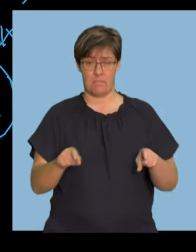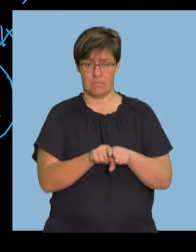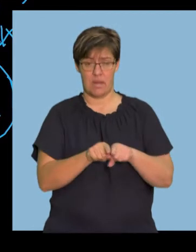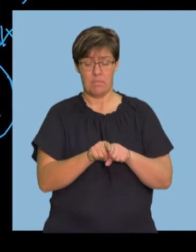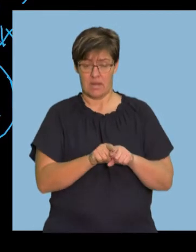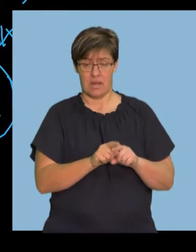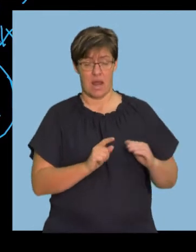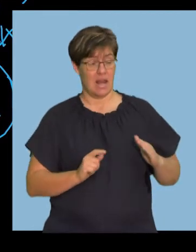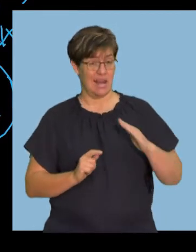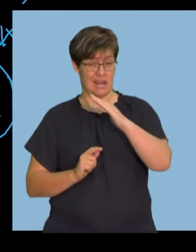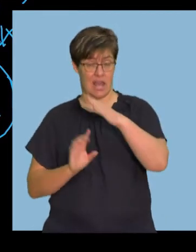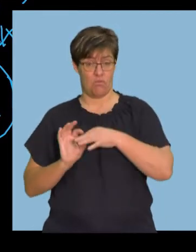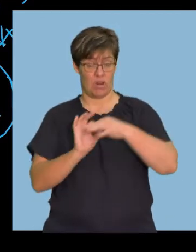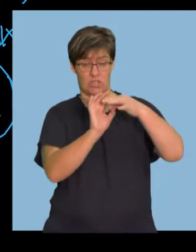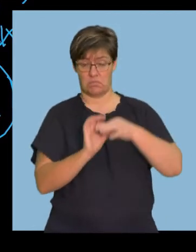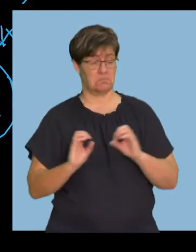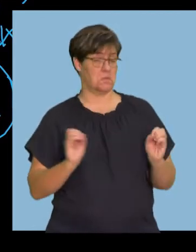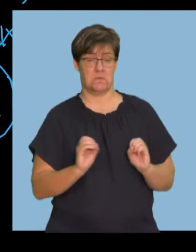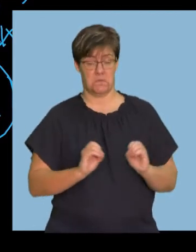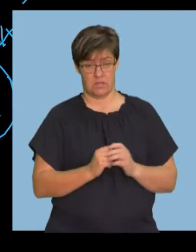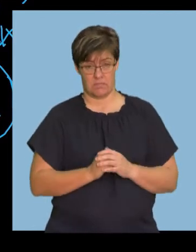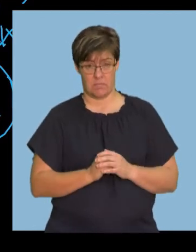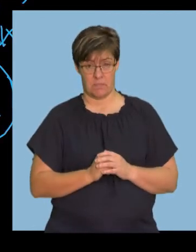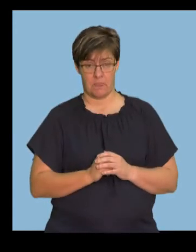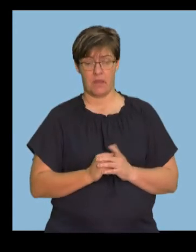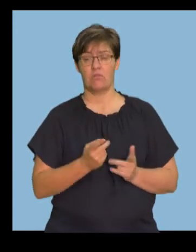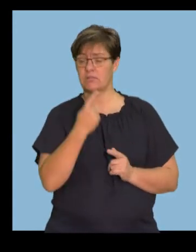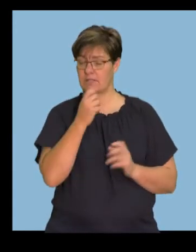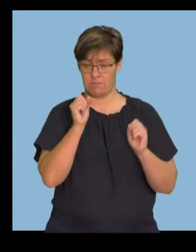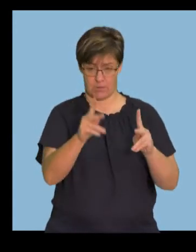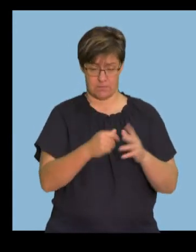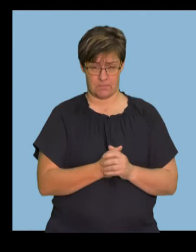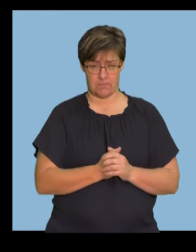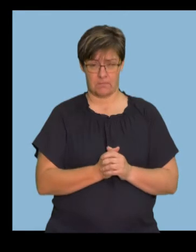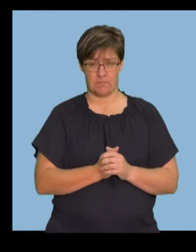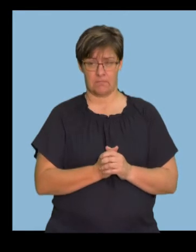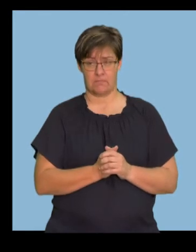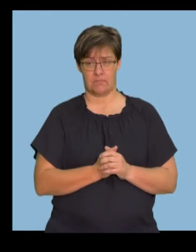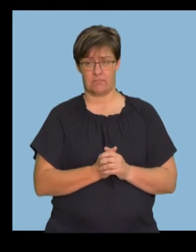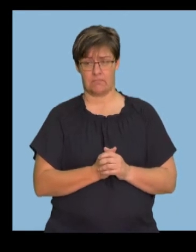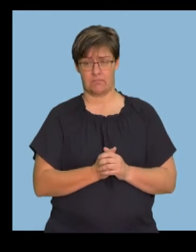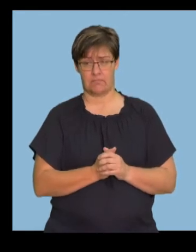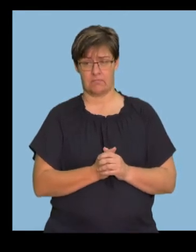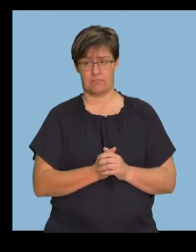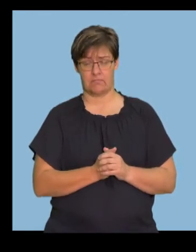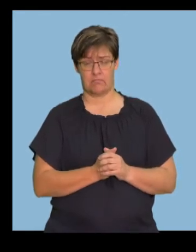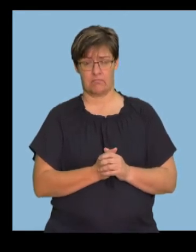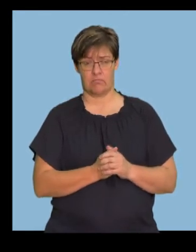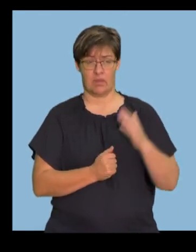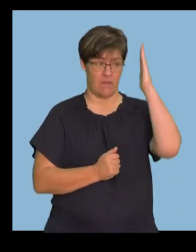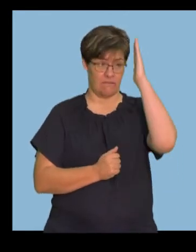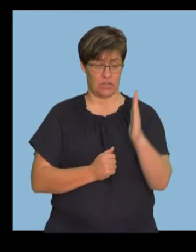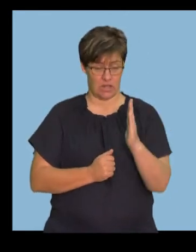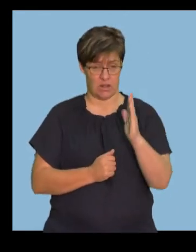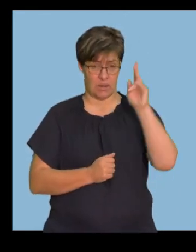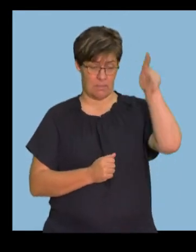doesn't give us a linear relationship, okay? So from the graph, we can immediately say, okay, in terms of, so we'll have